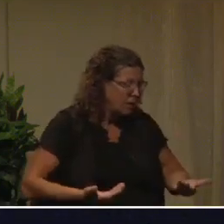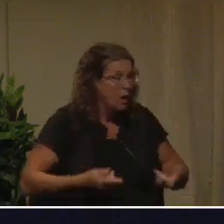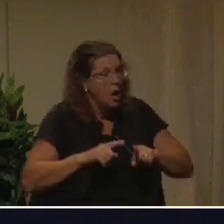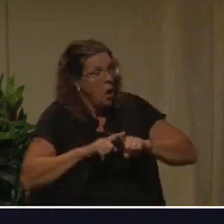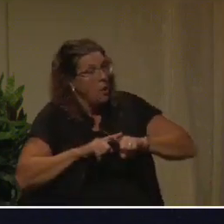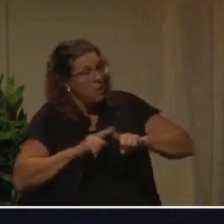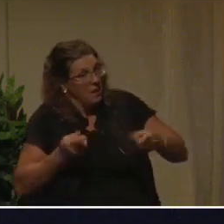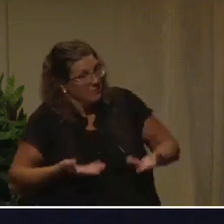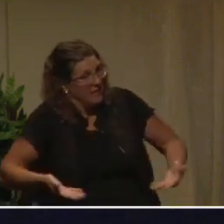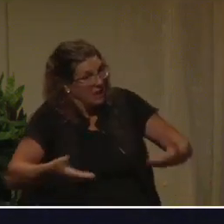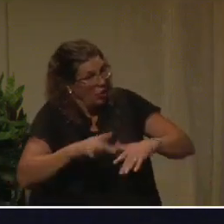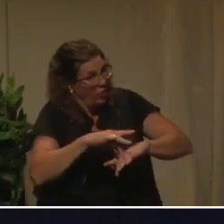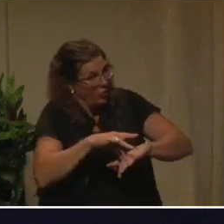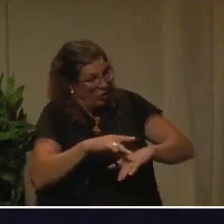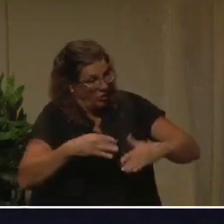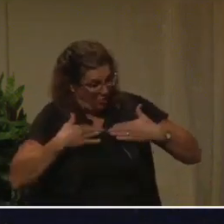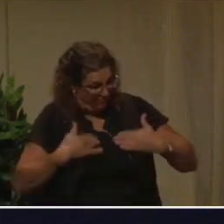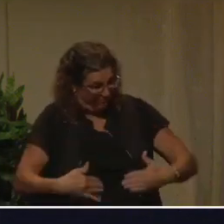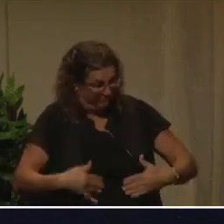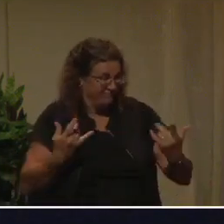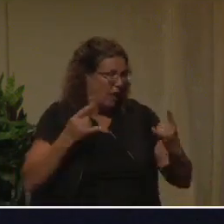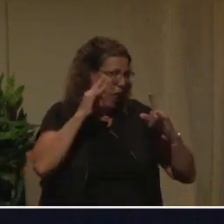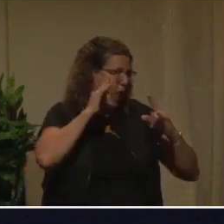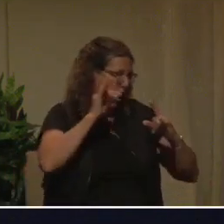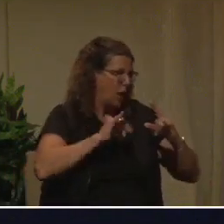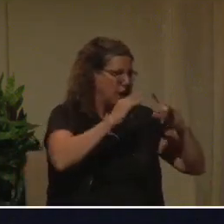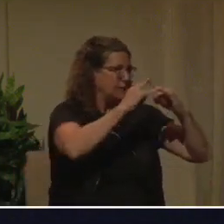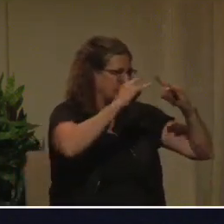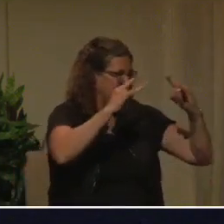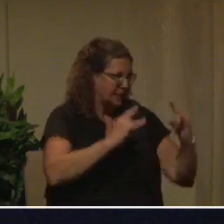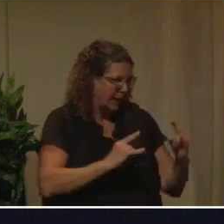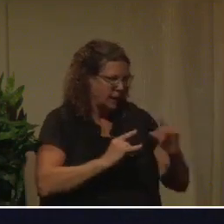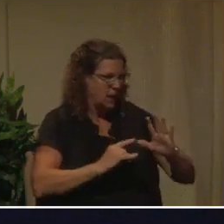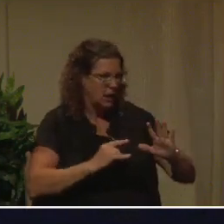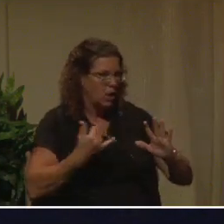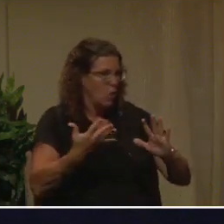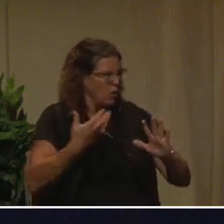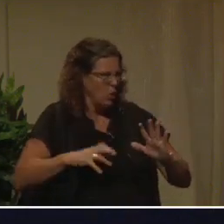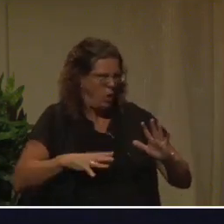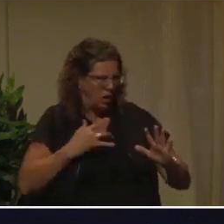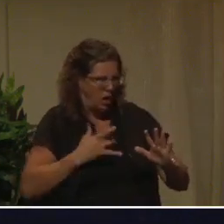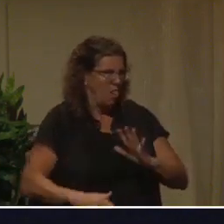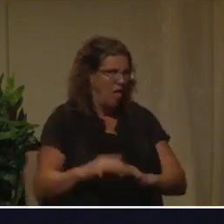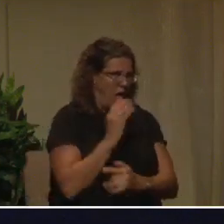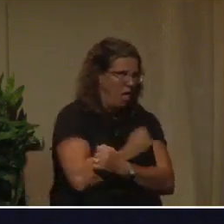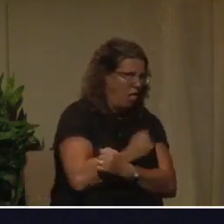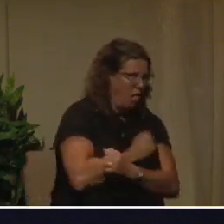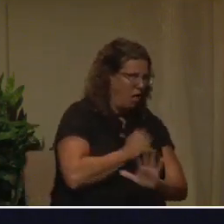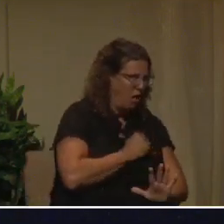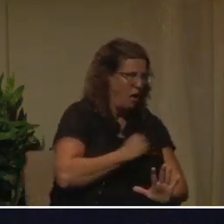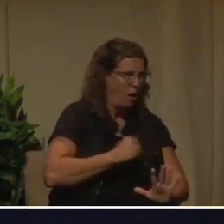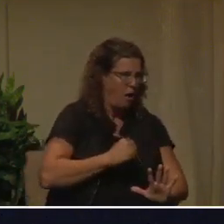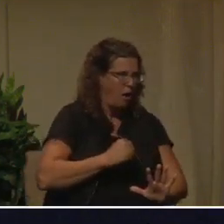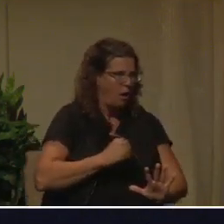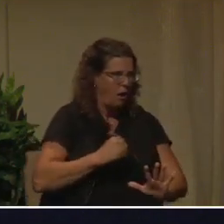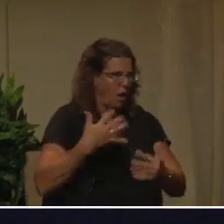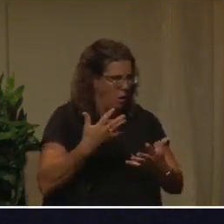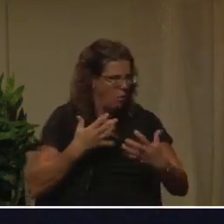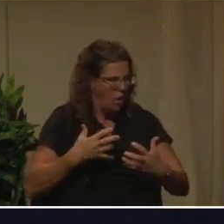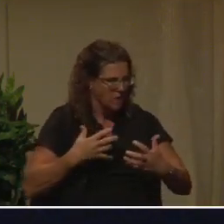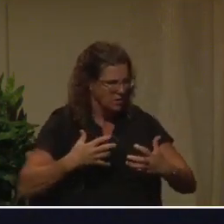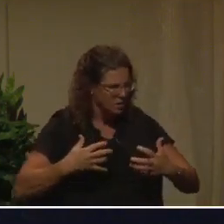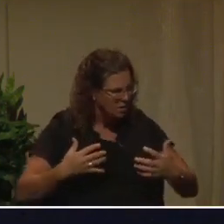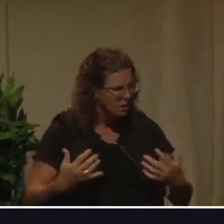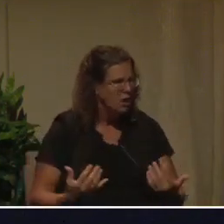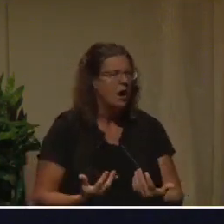we groan and are burdened because we do not wish to be unclothed, but to be clothed